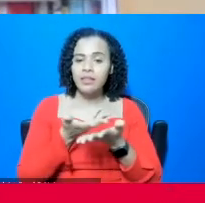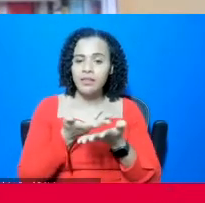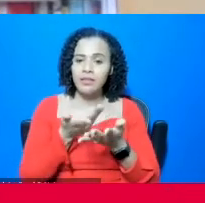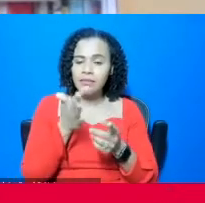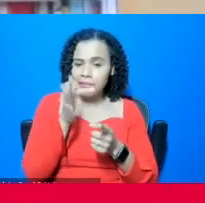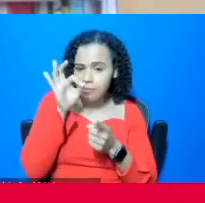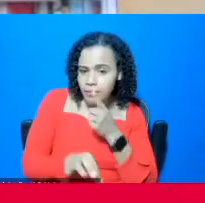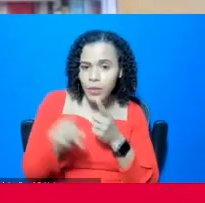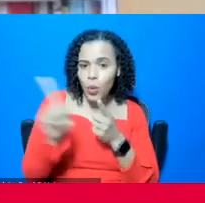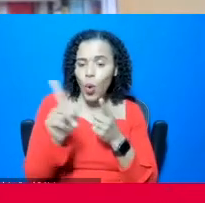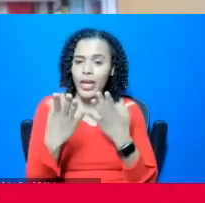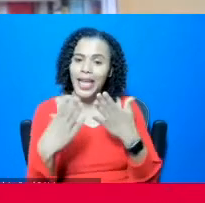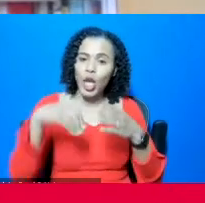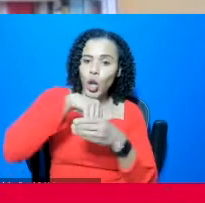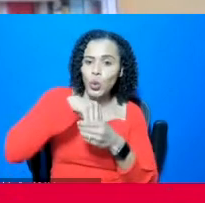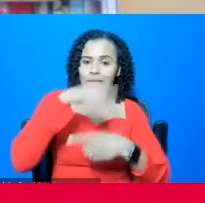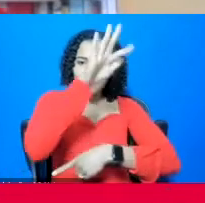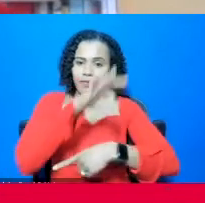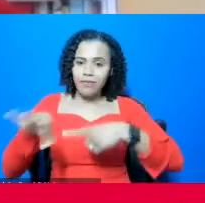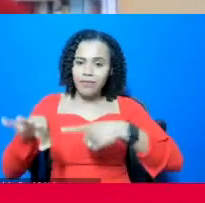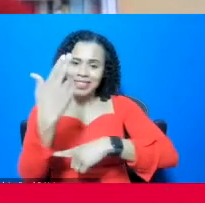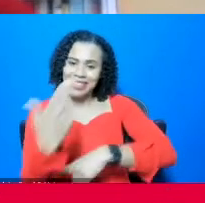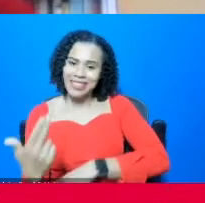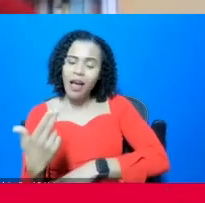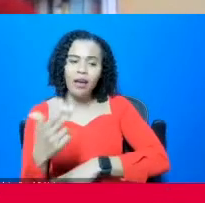specializing in inclusive design within education.